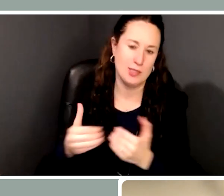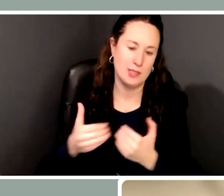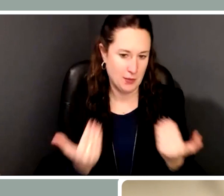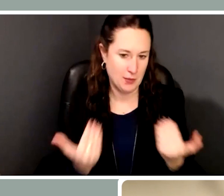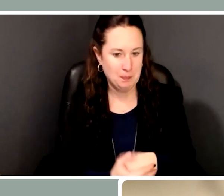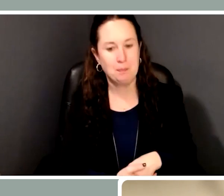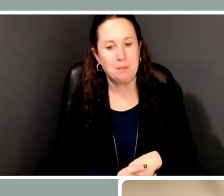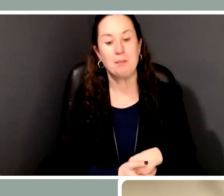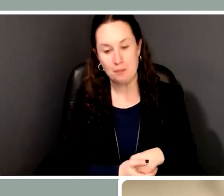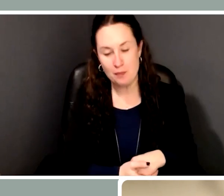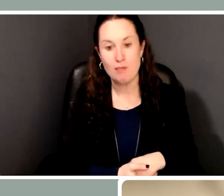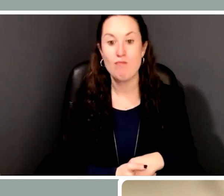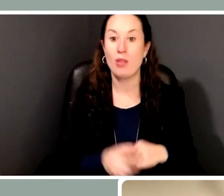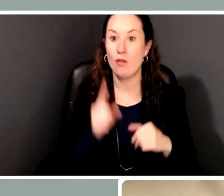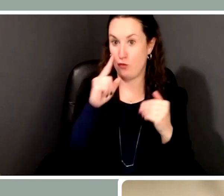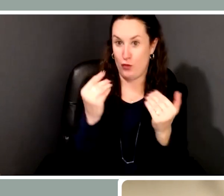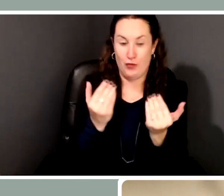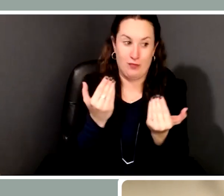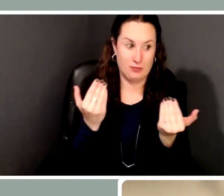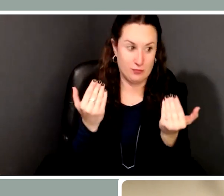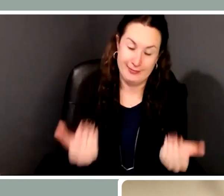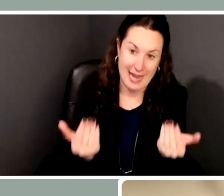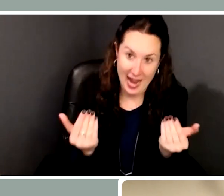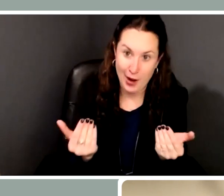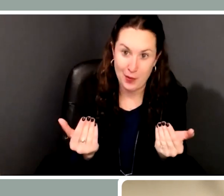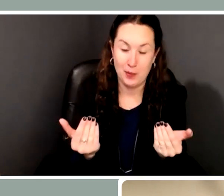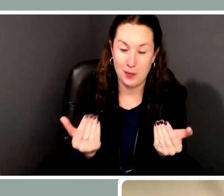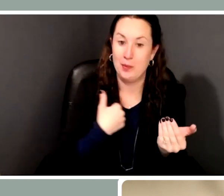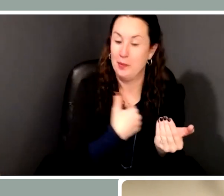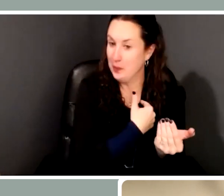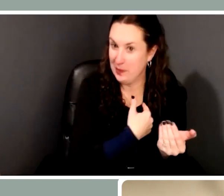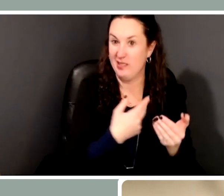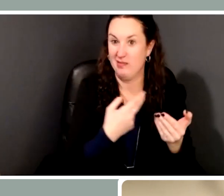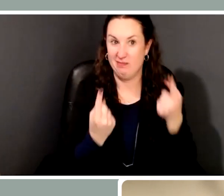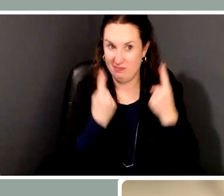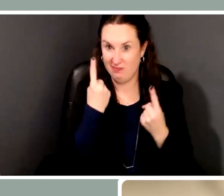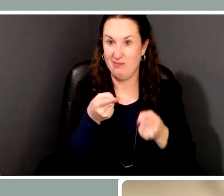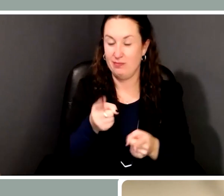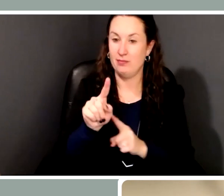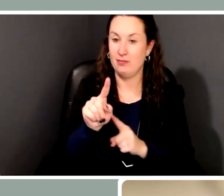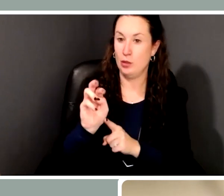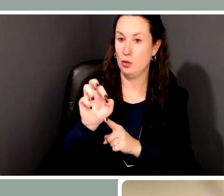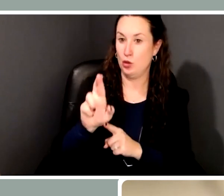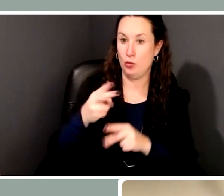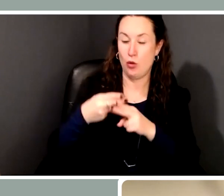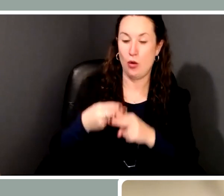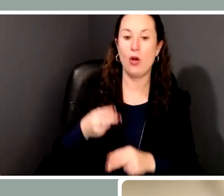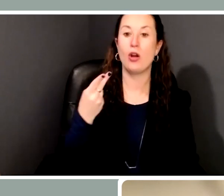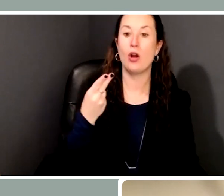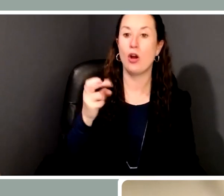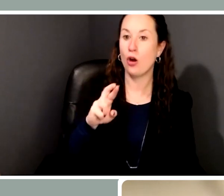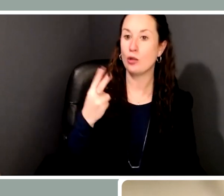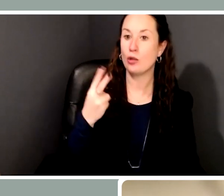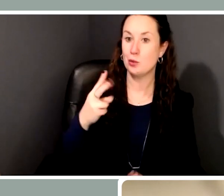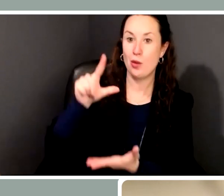the time being, at least, we consider that somebody has a tumor that is HER2 low if on any